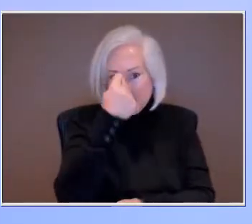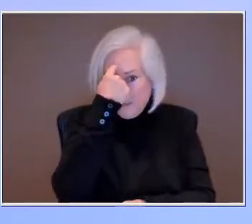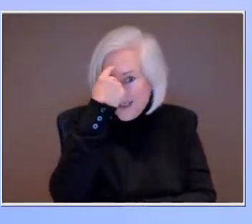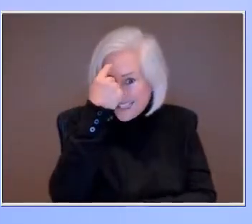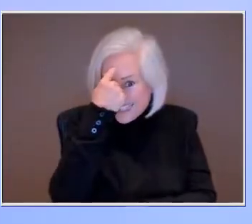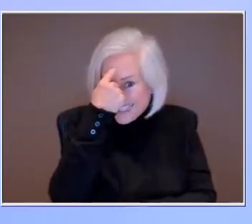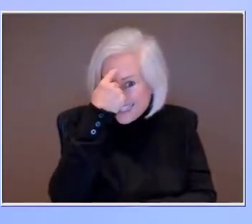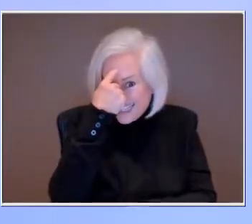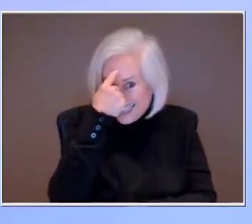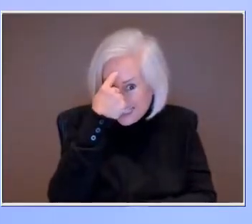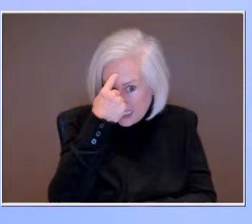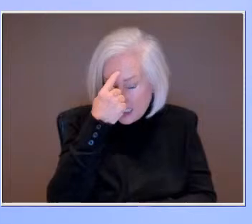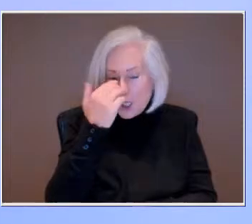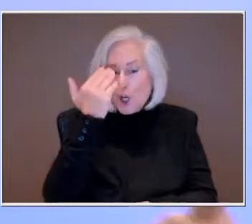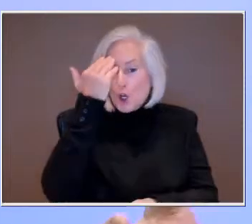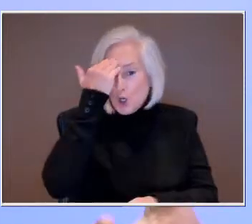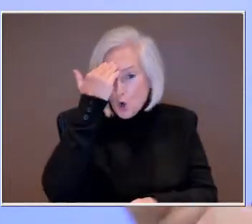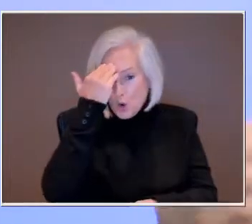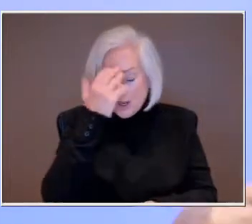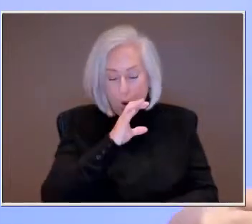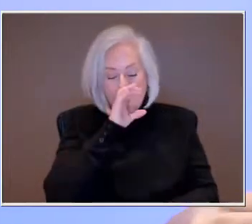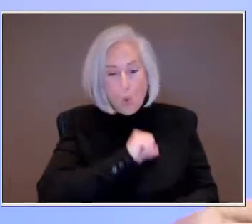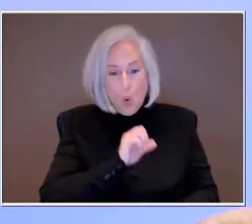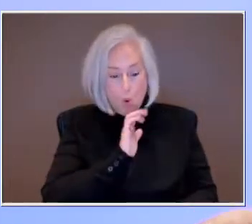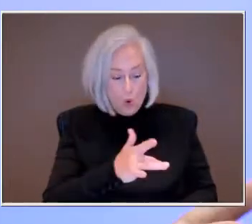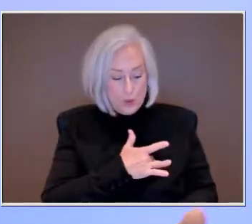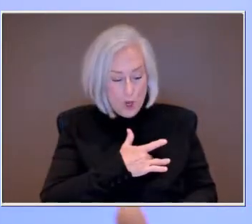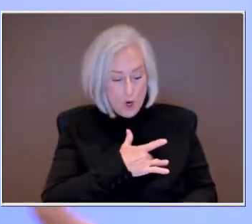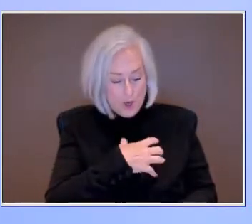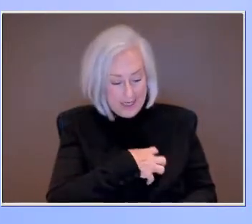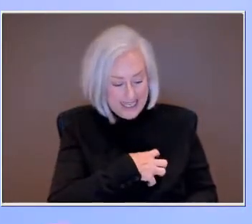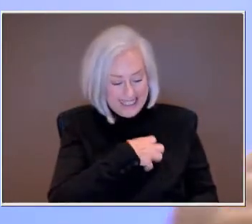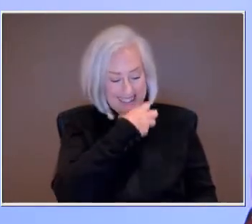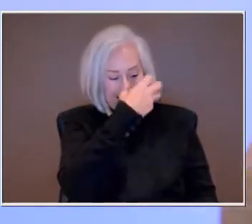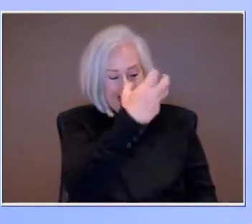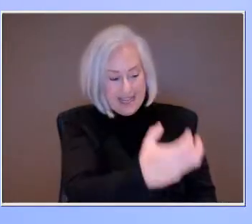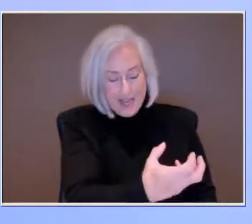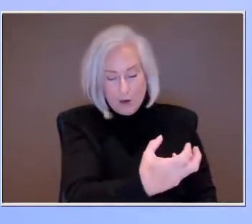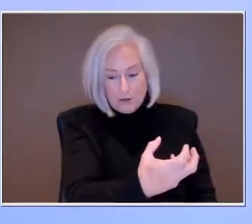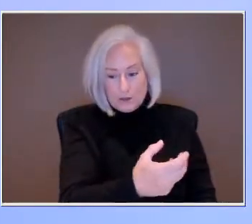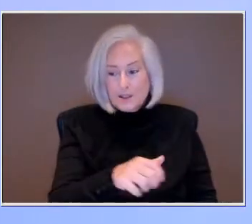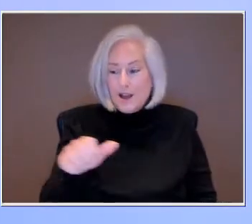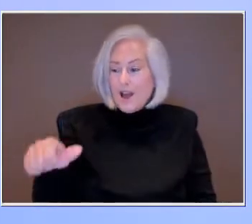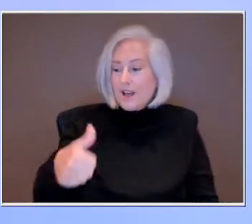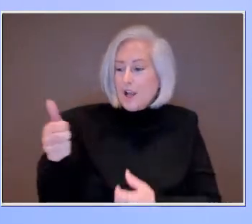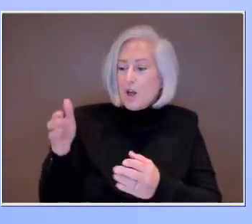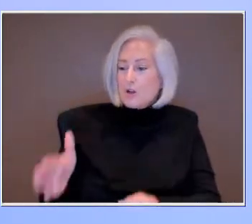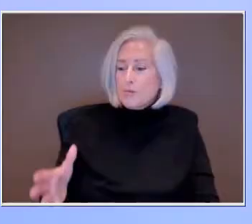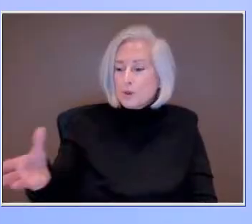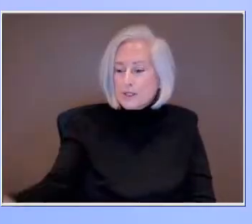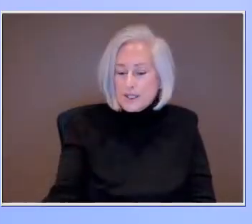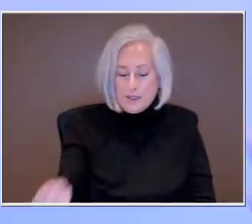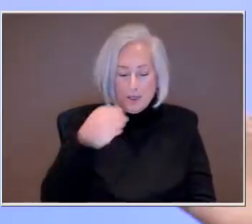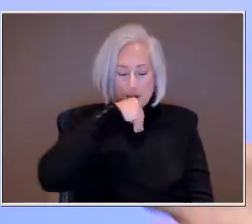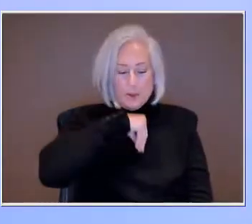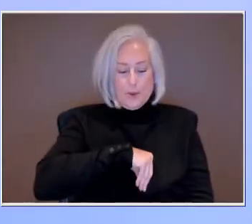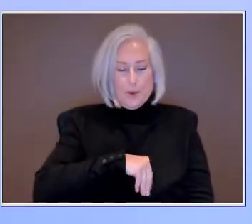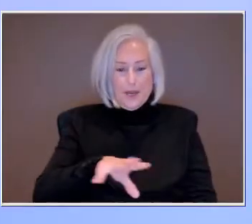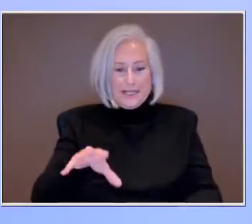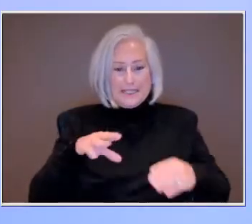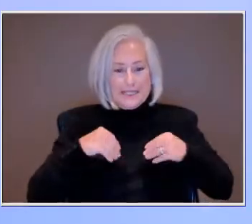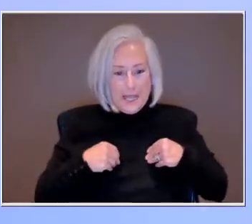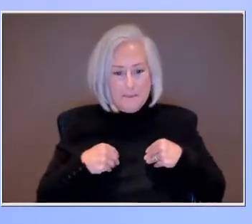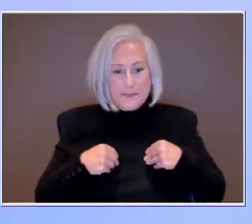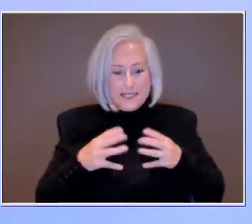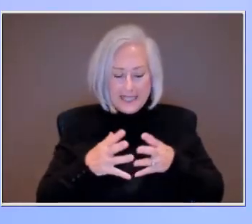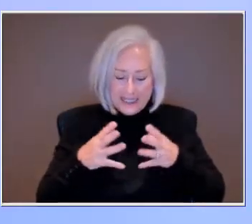I'm gonna get rid of my old heart and I'm gonna accept someone else's. It's a lot to wrap your mind around. So we have